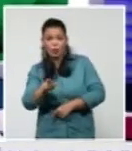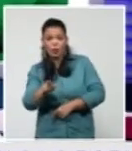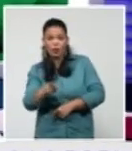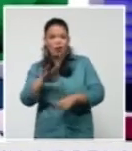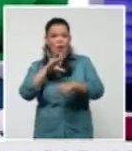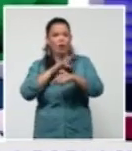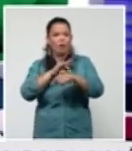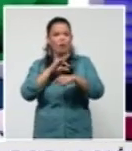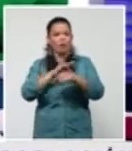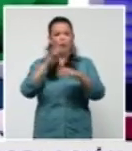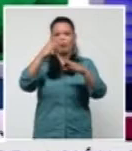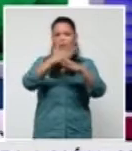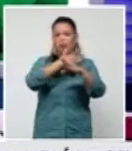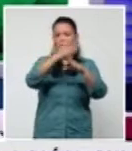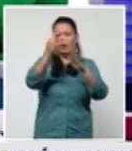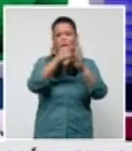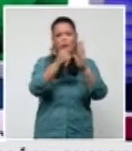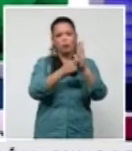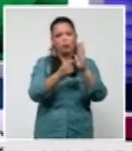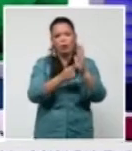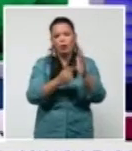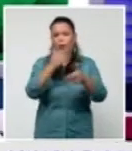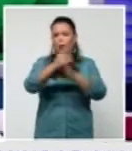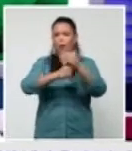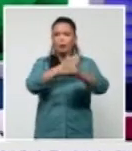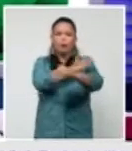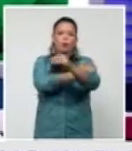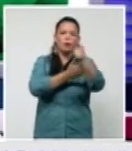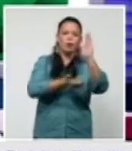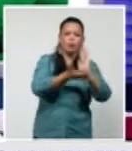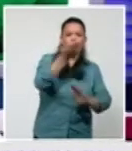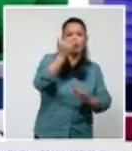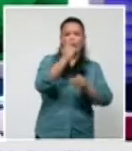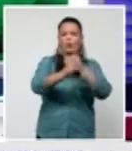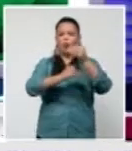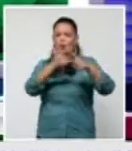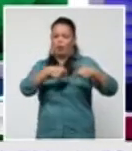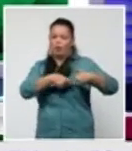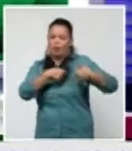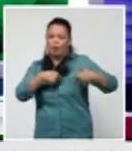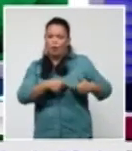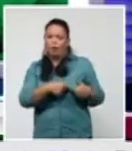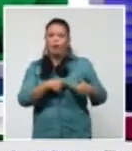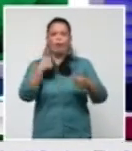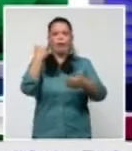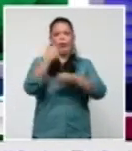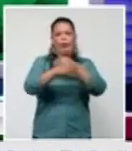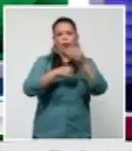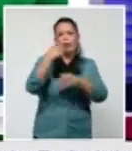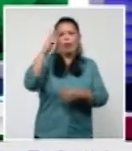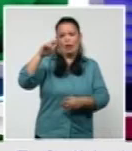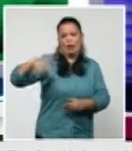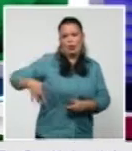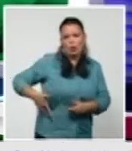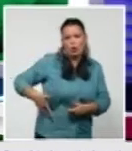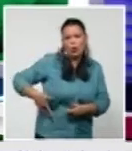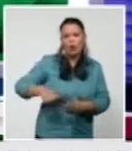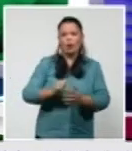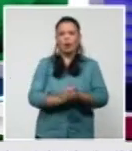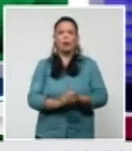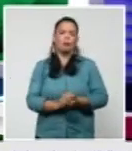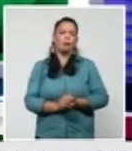others. The patient began to develop symptoms on October the 27th and was admitted to hospital the same